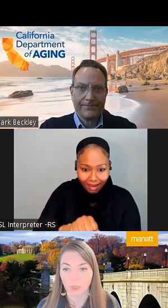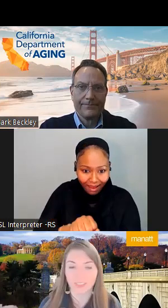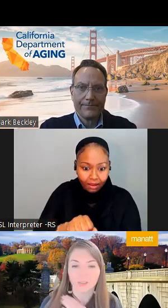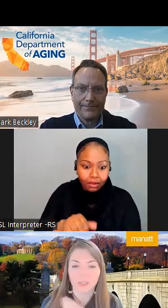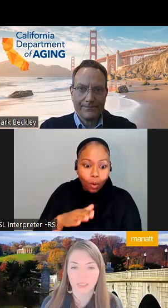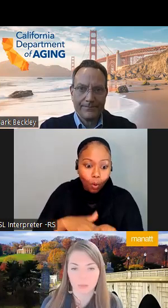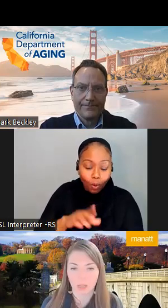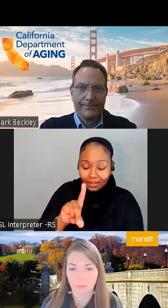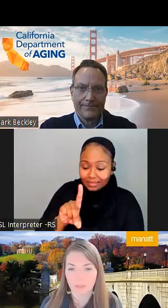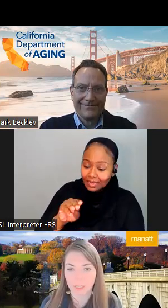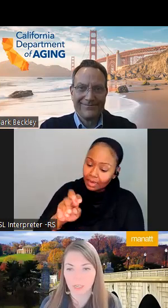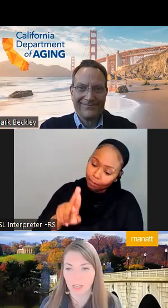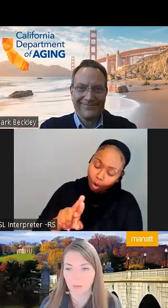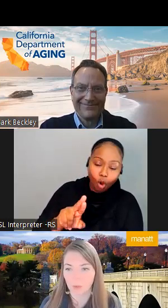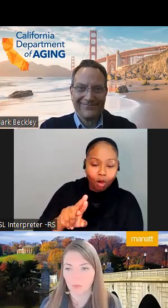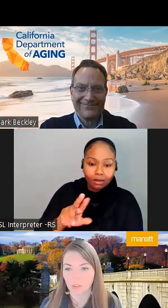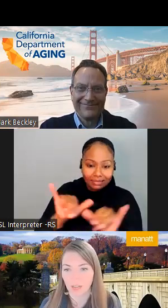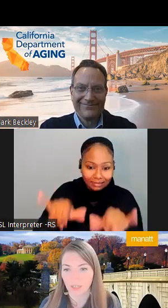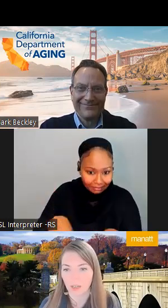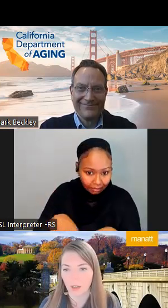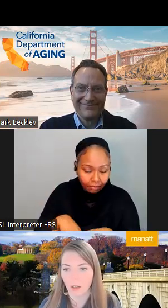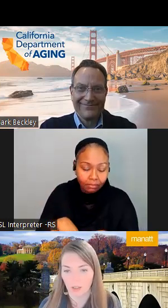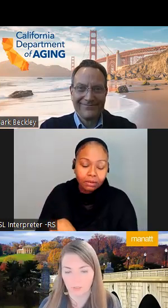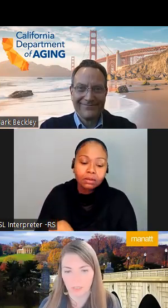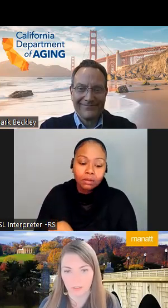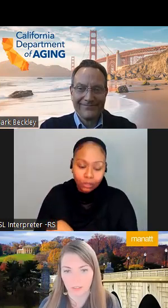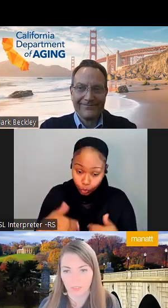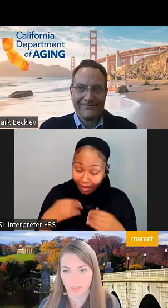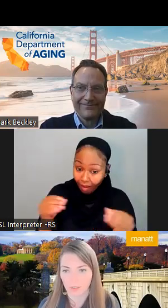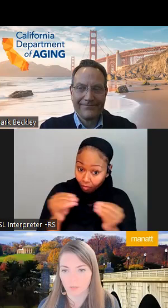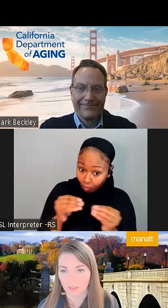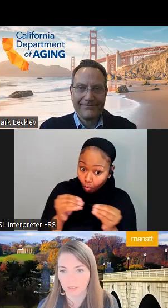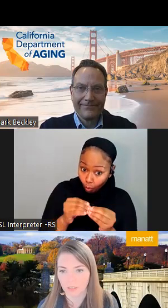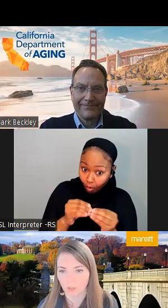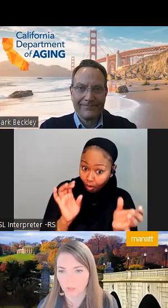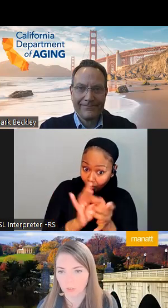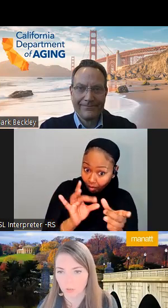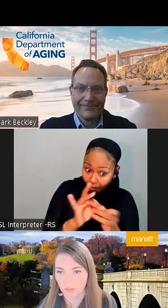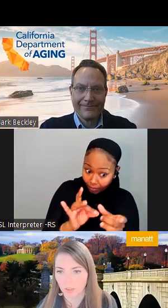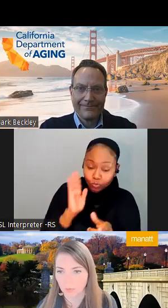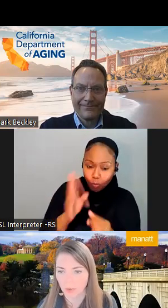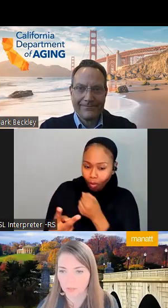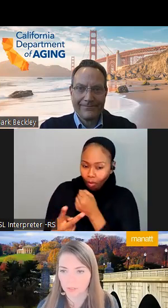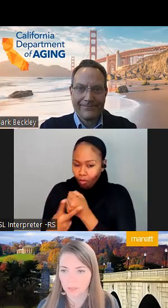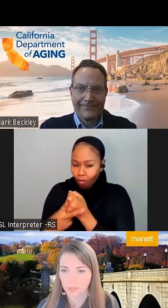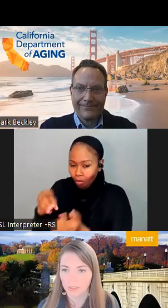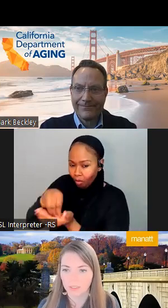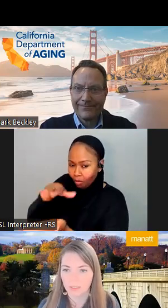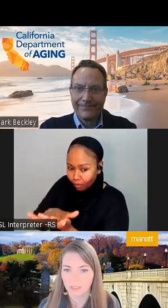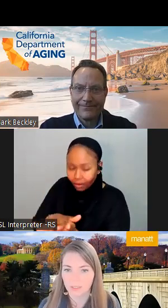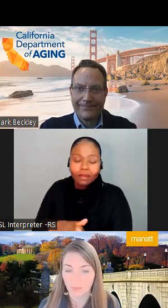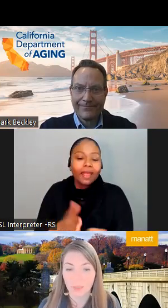Great, we're continuing to get some comments here. We will track all of these, and thank you for these additional notes